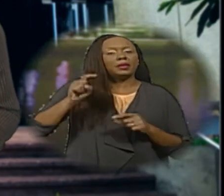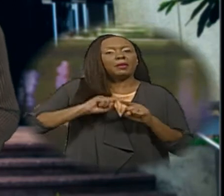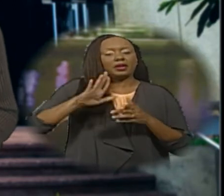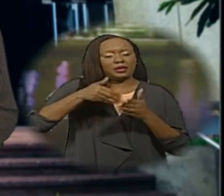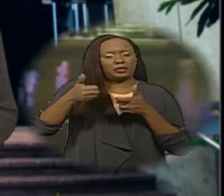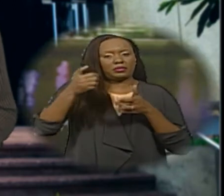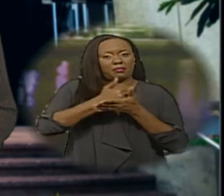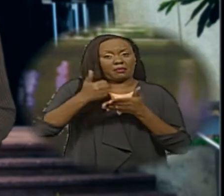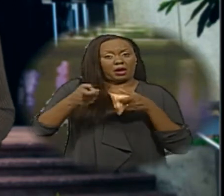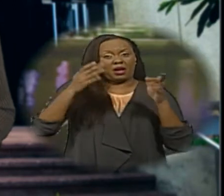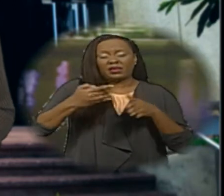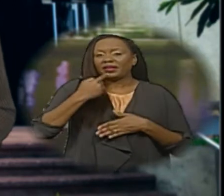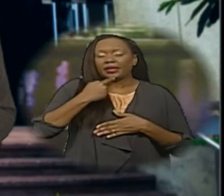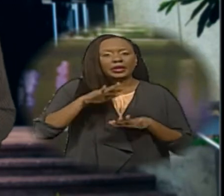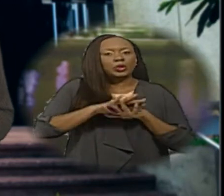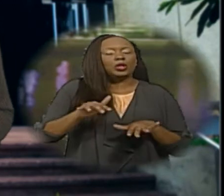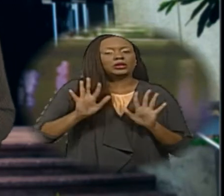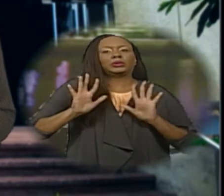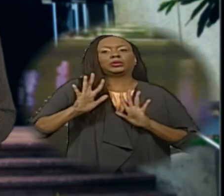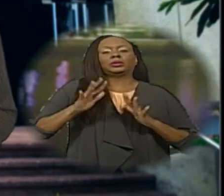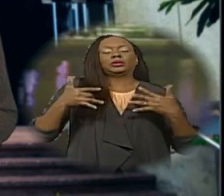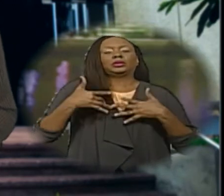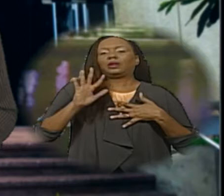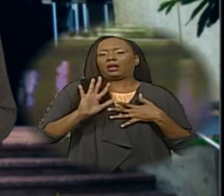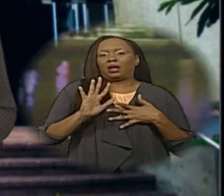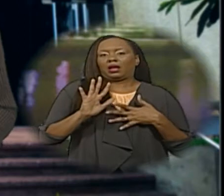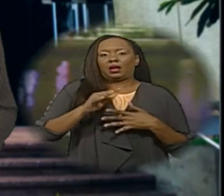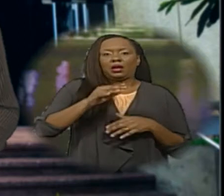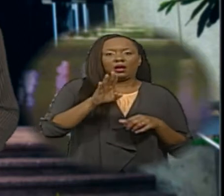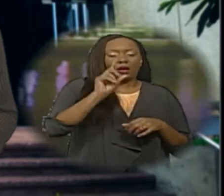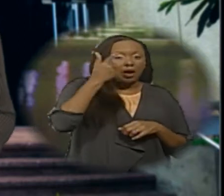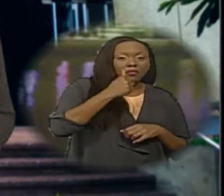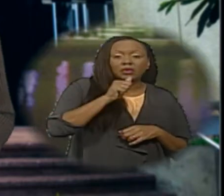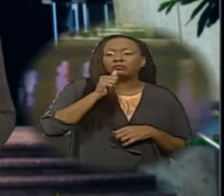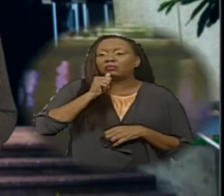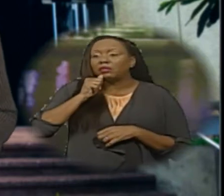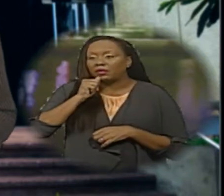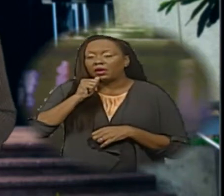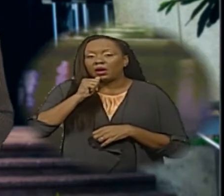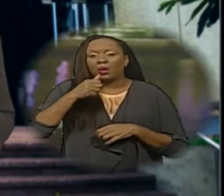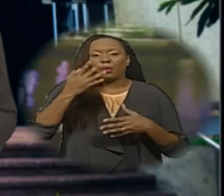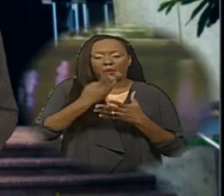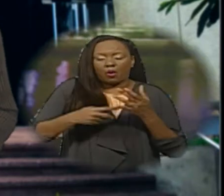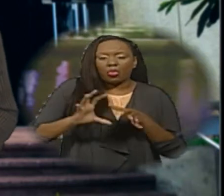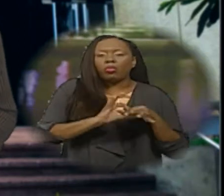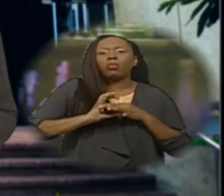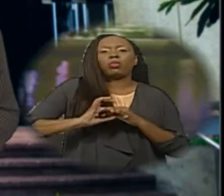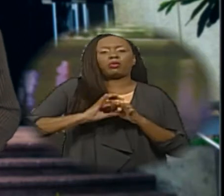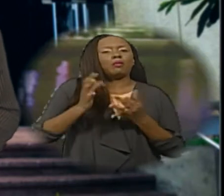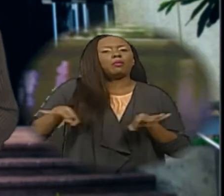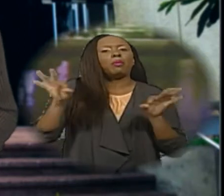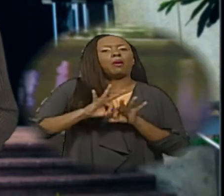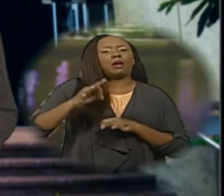panic. He believes, as indicated, that significant public and private sector inflows will be key in getting the reserves back up to benchmark levels. He also says